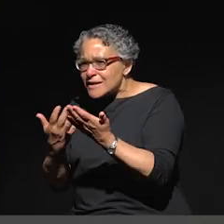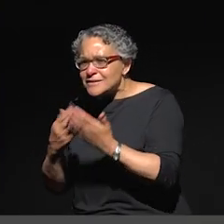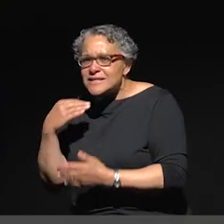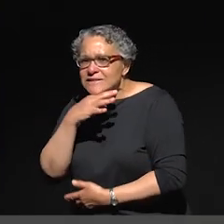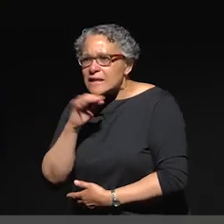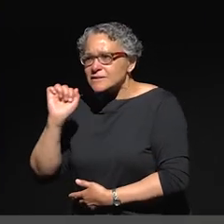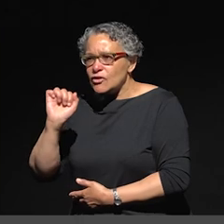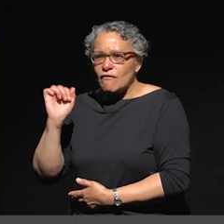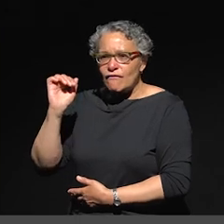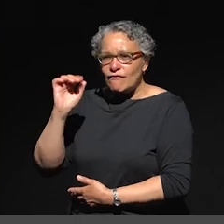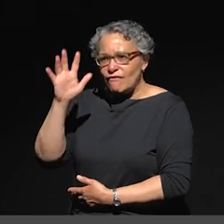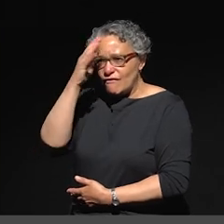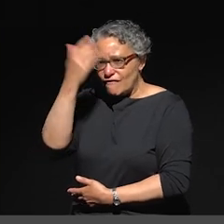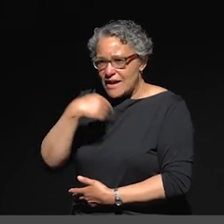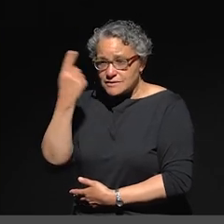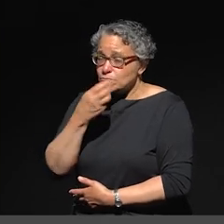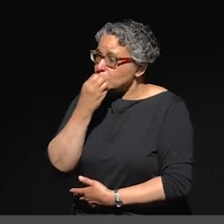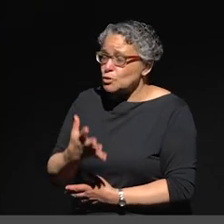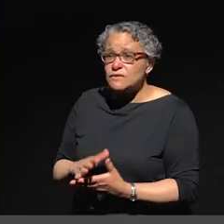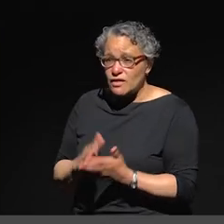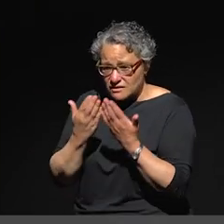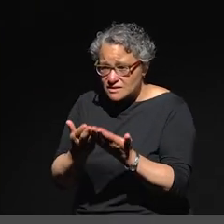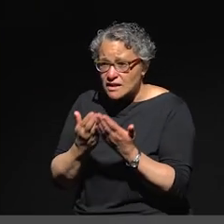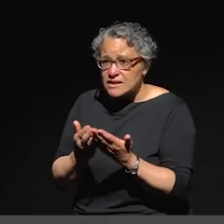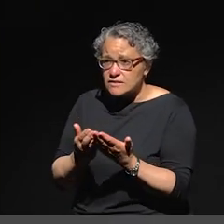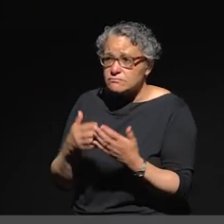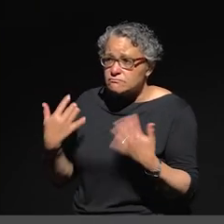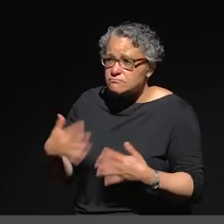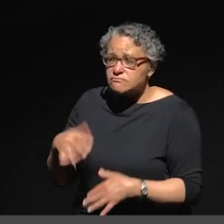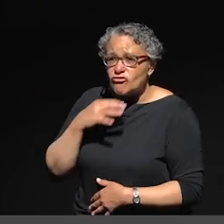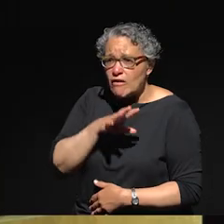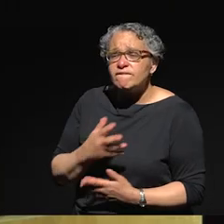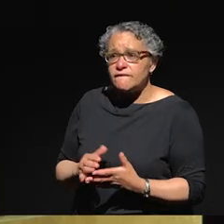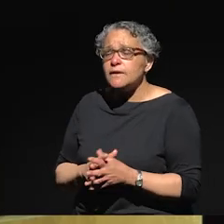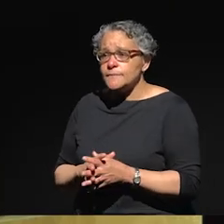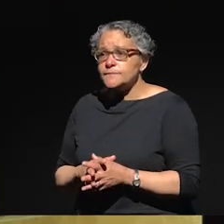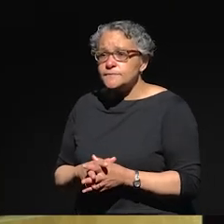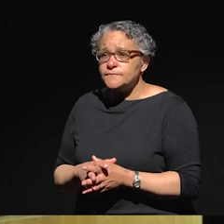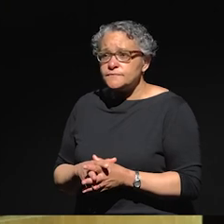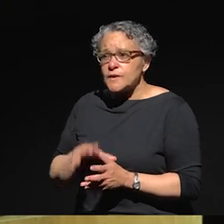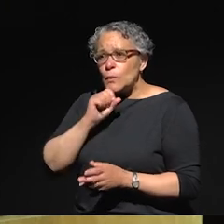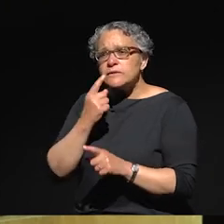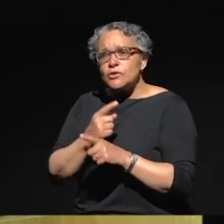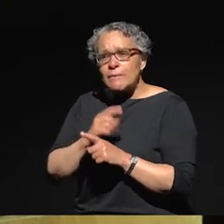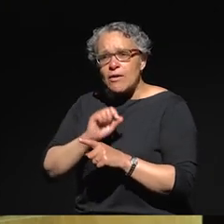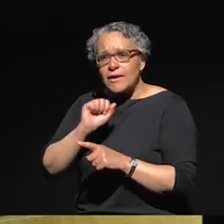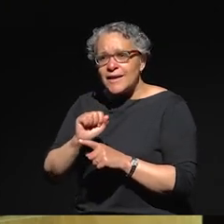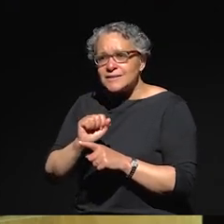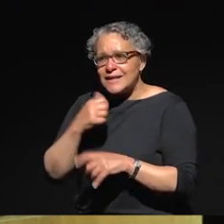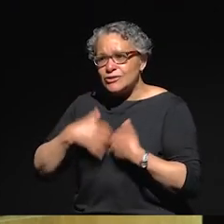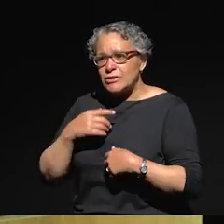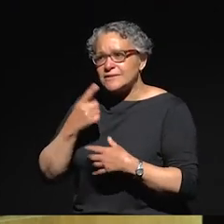conservation, but it's very beautiful. Study that I think he just did out of interest. Again, we talk about his interest in other people.